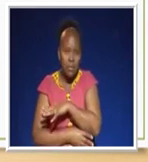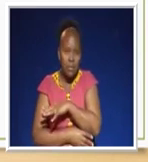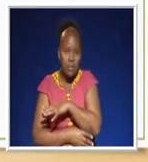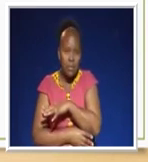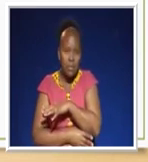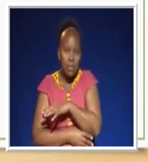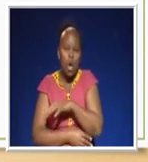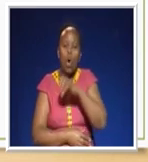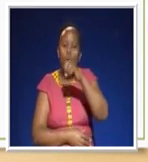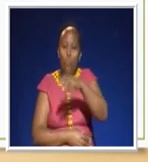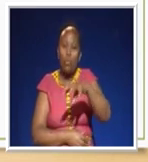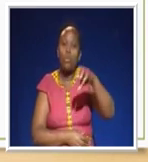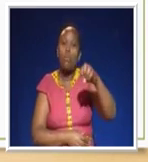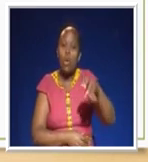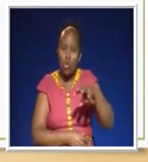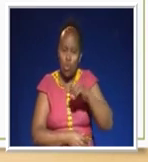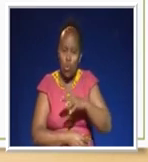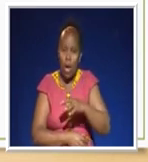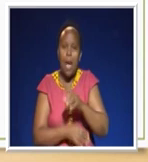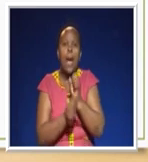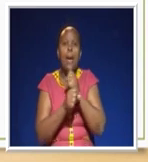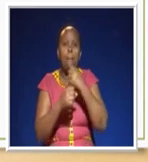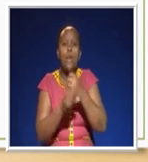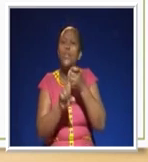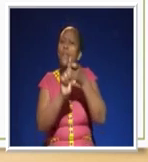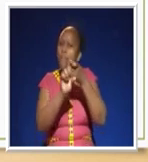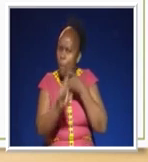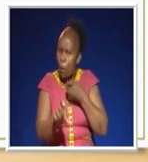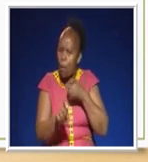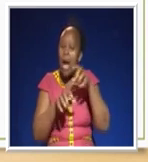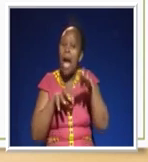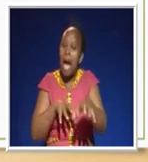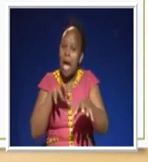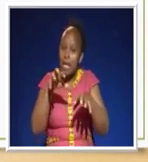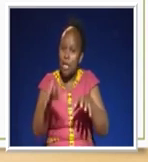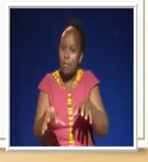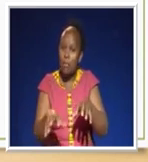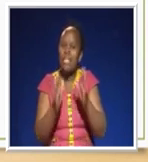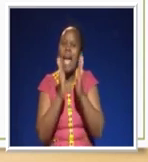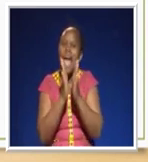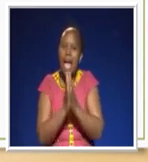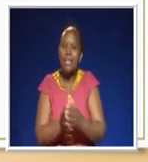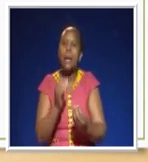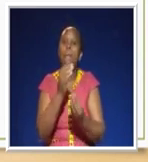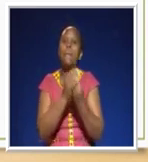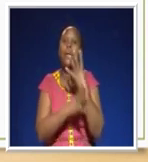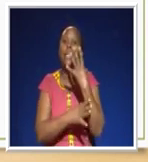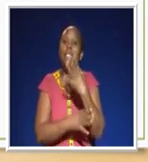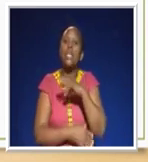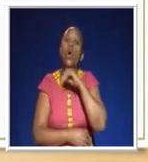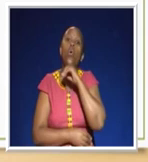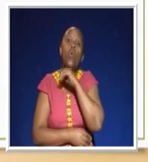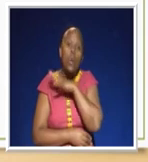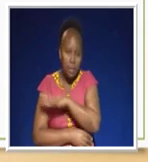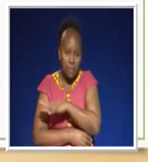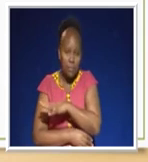Compost manure is manure made from animal and plant wastes that